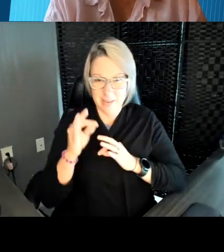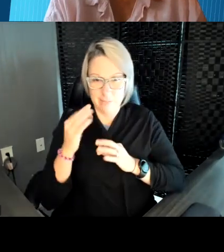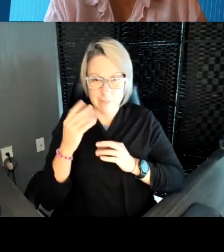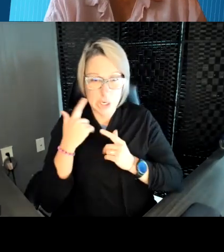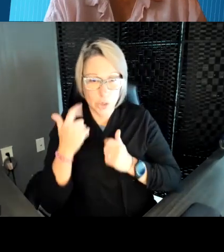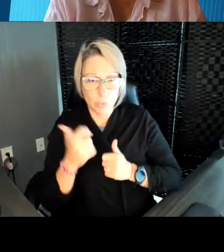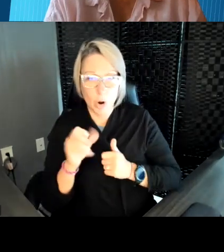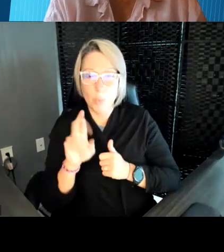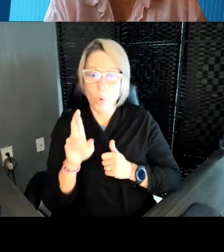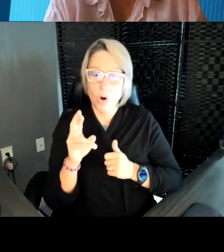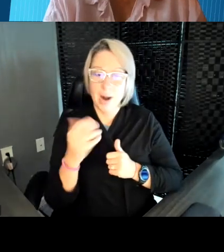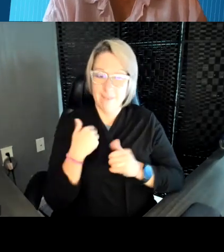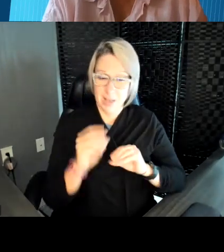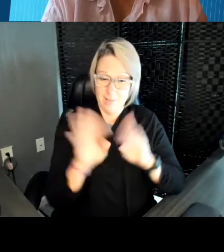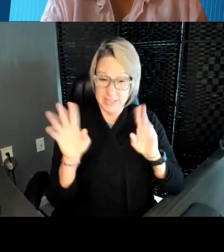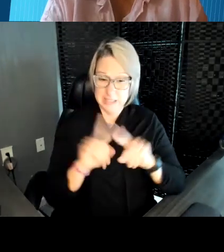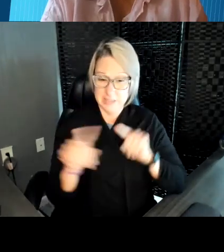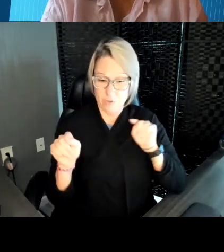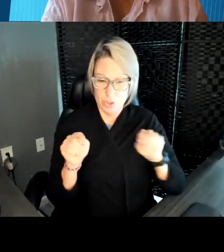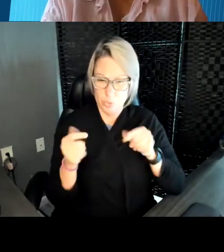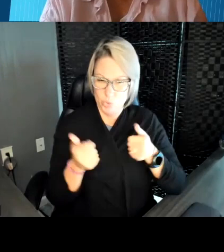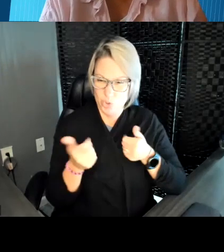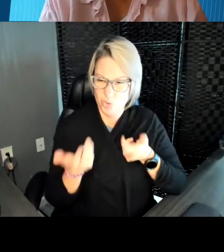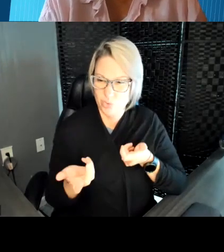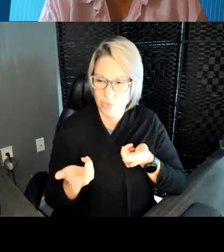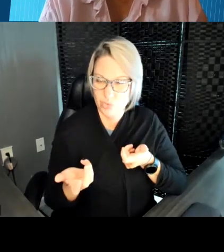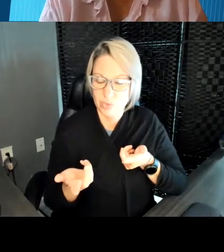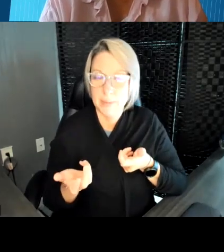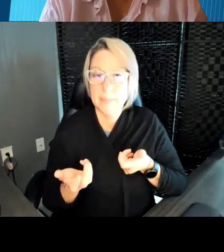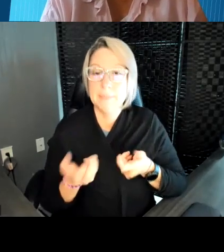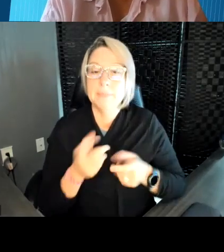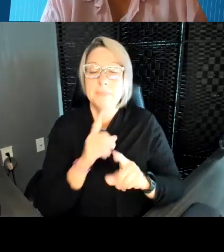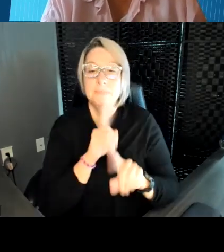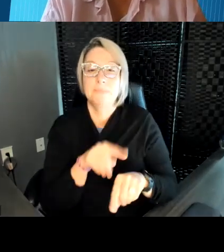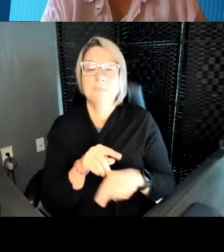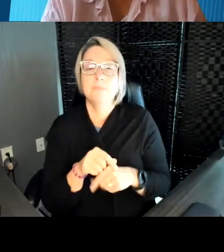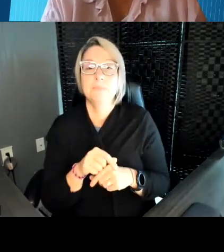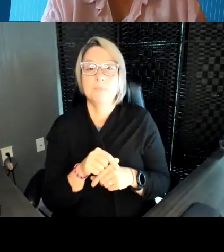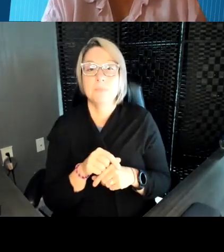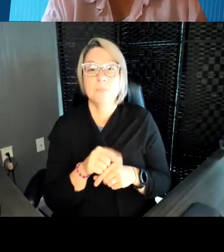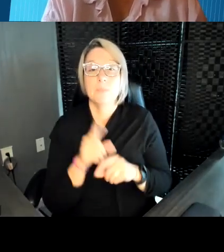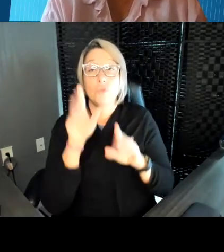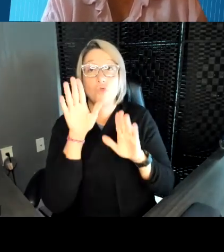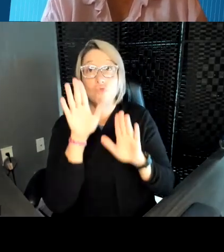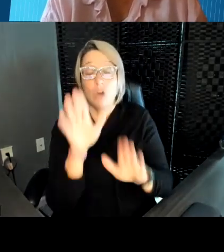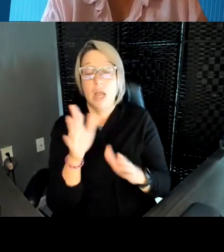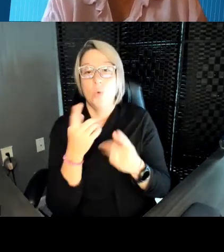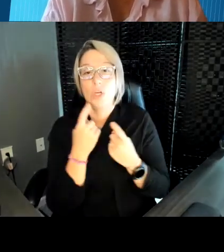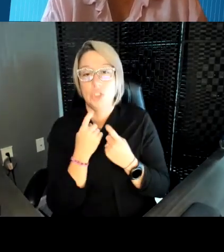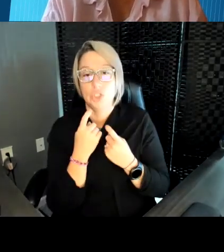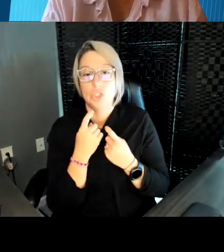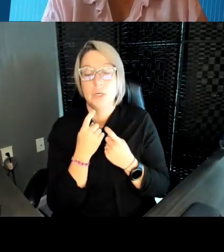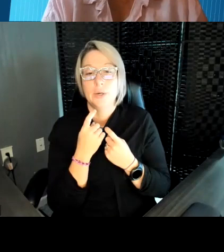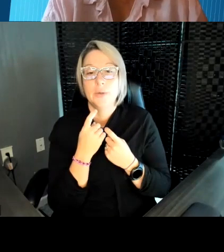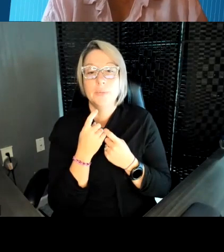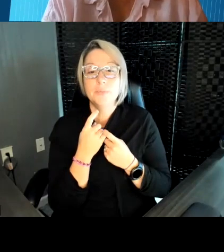an obvious difference? So here's what I will say, that first of all, that is a fabulous question. And this is why I'm a